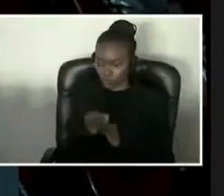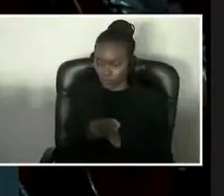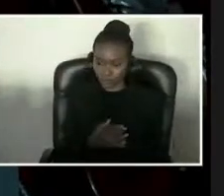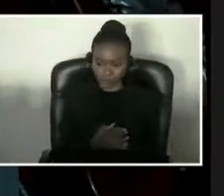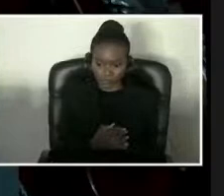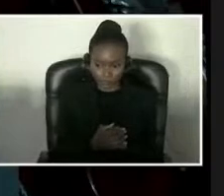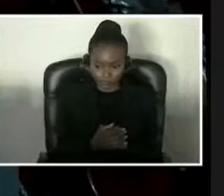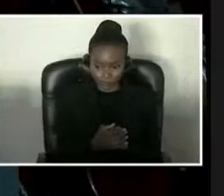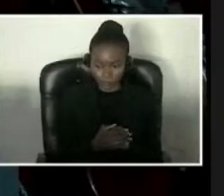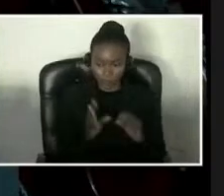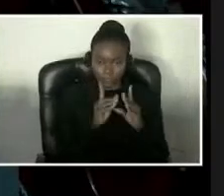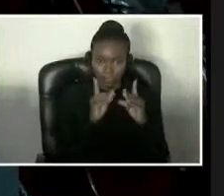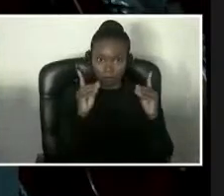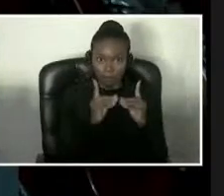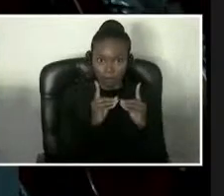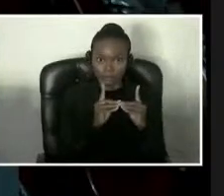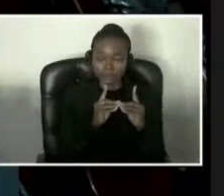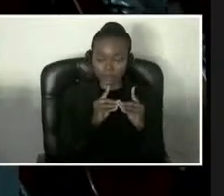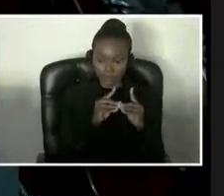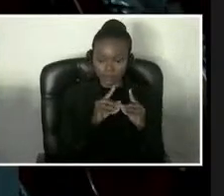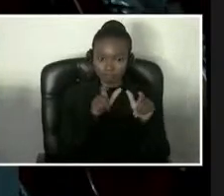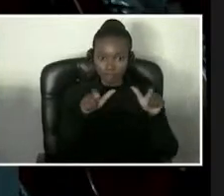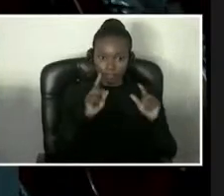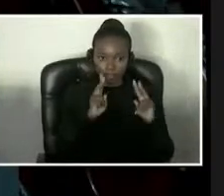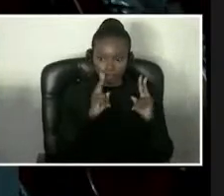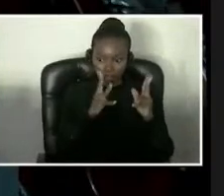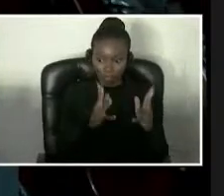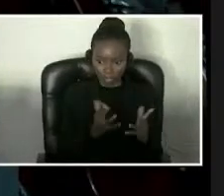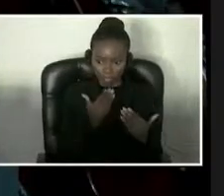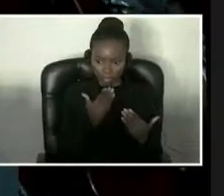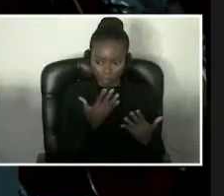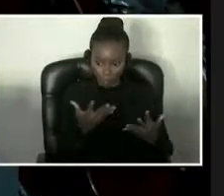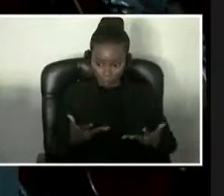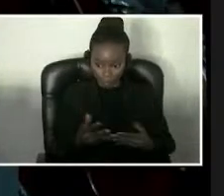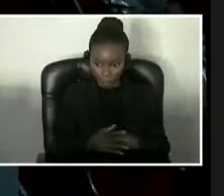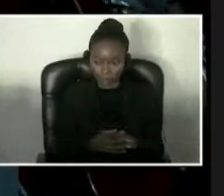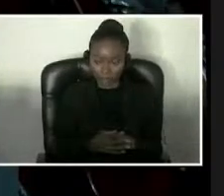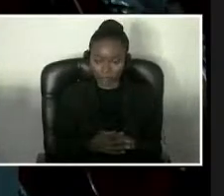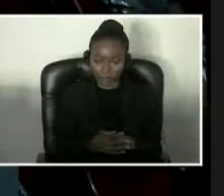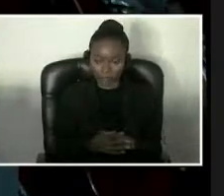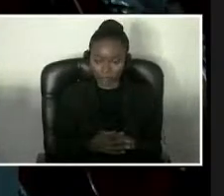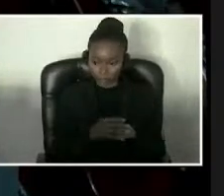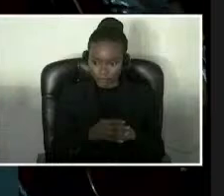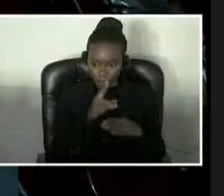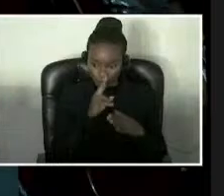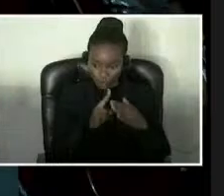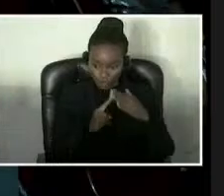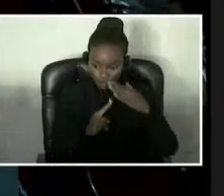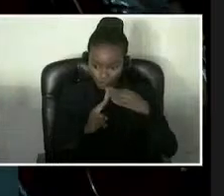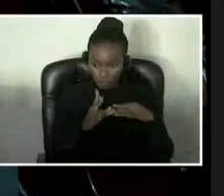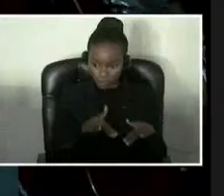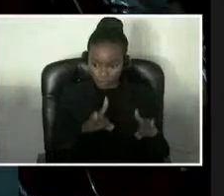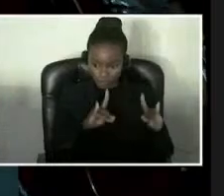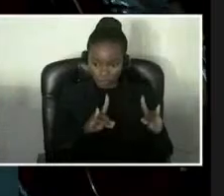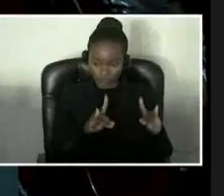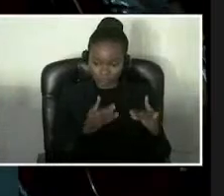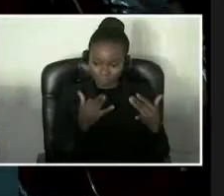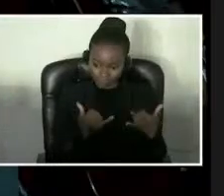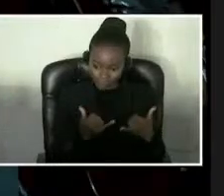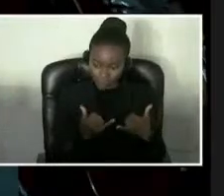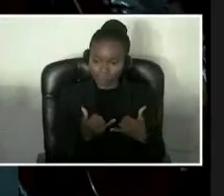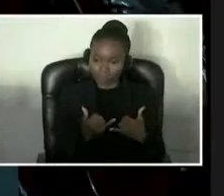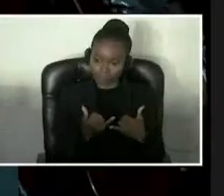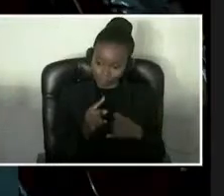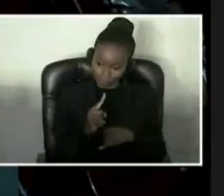department and our test uh honorable chair allow us for us to sense our